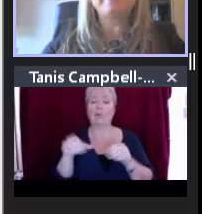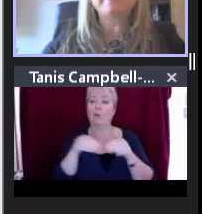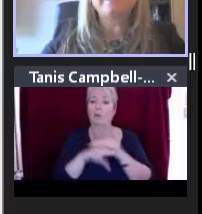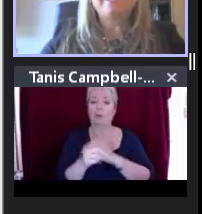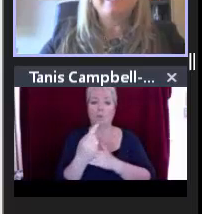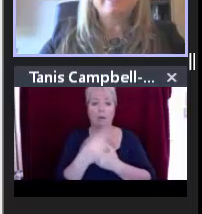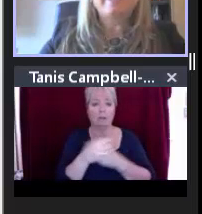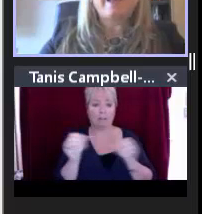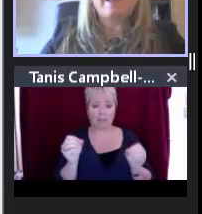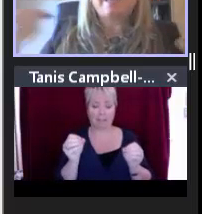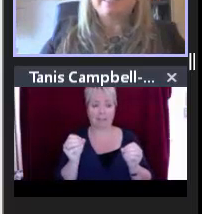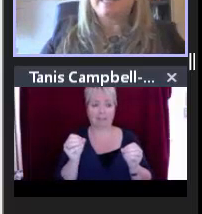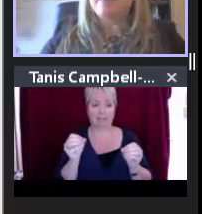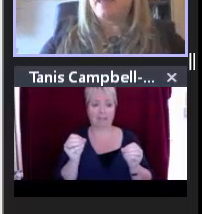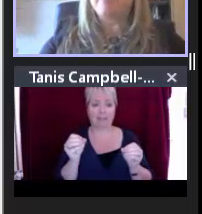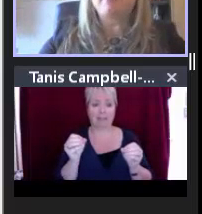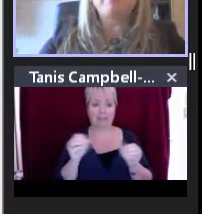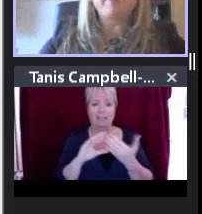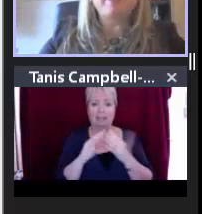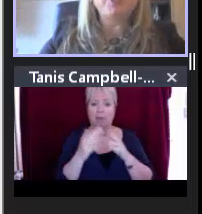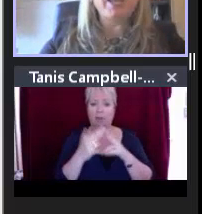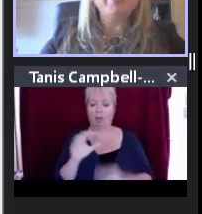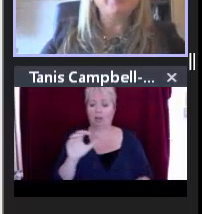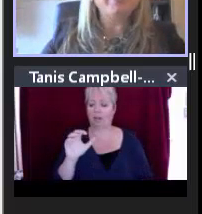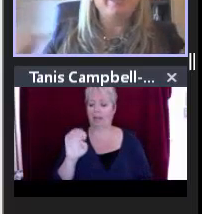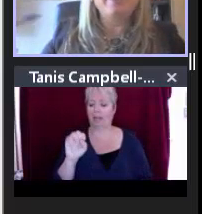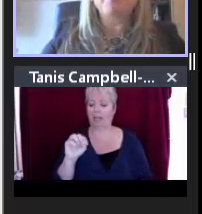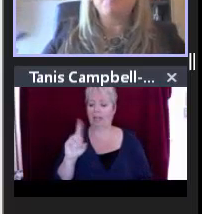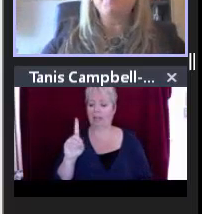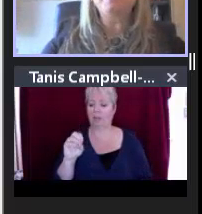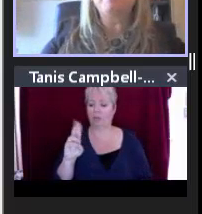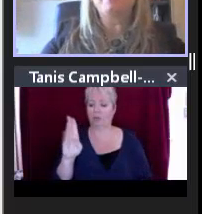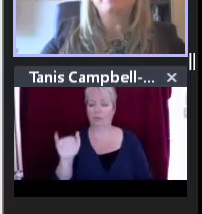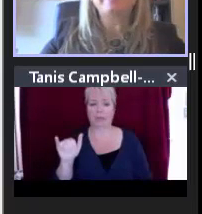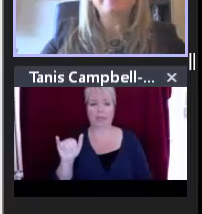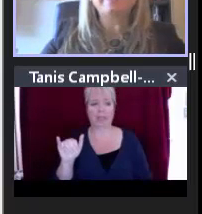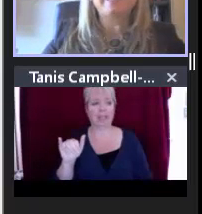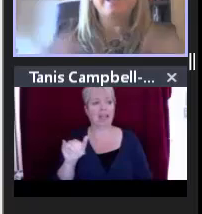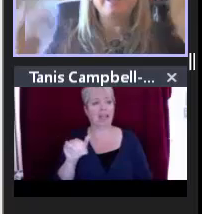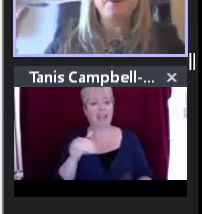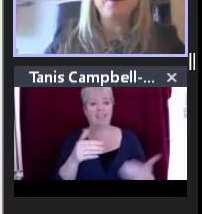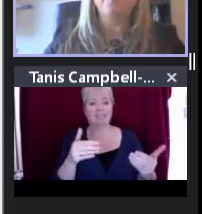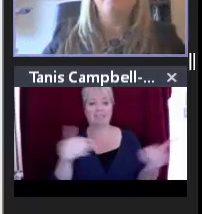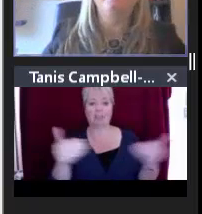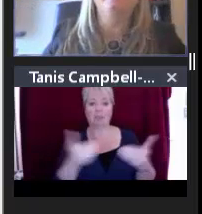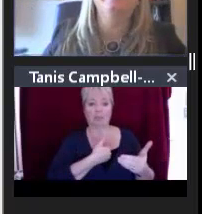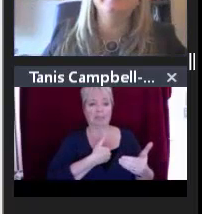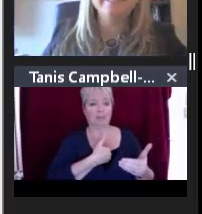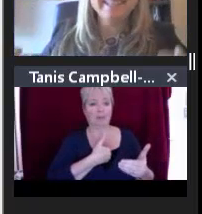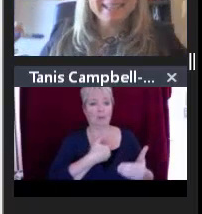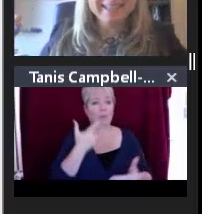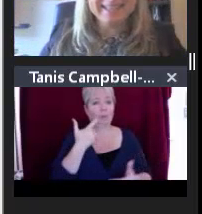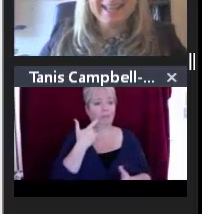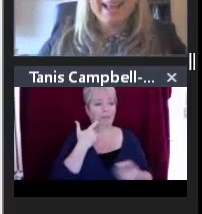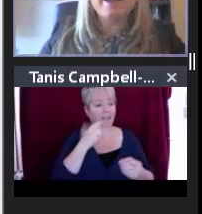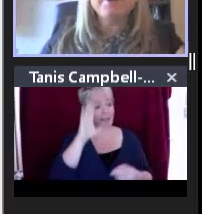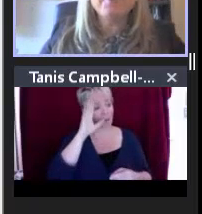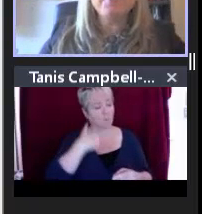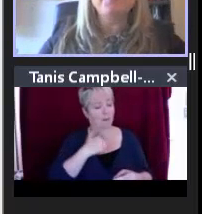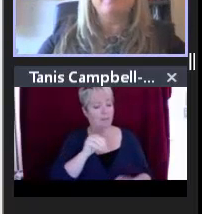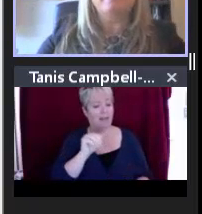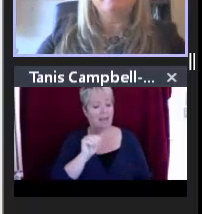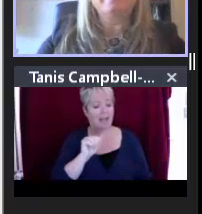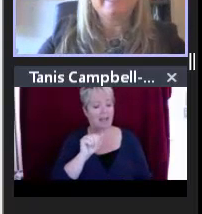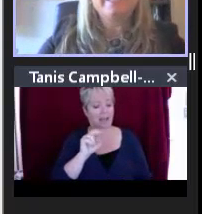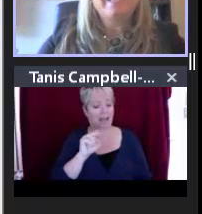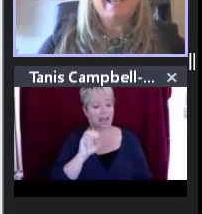office and I said, "I'm Anne-Marie from Make a Change," and this woman behind the desk said, "I know, I know